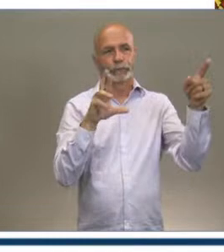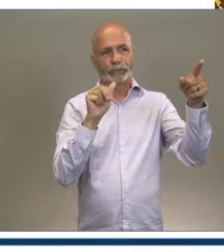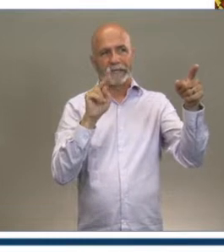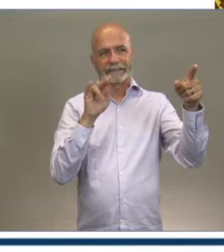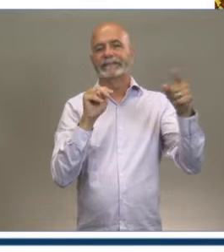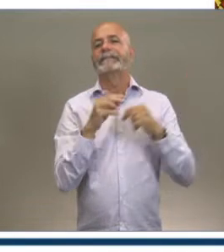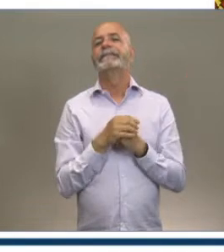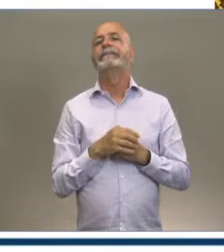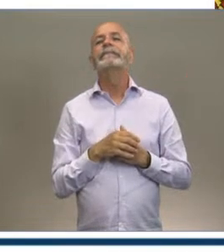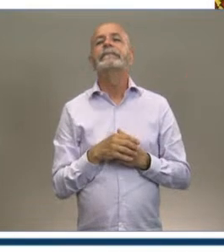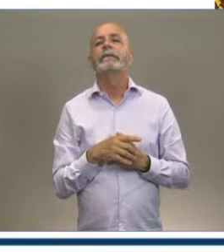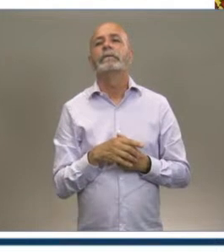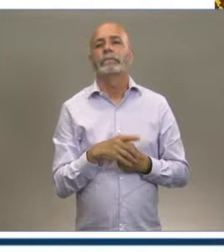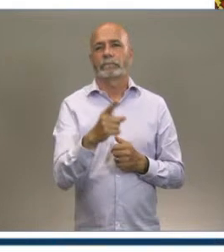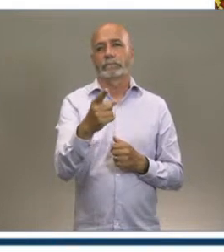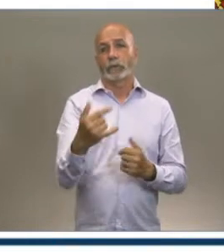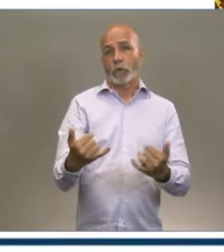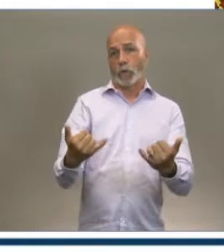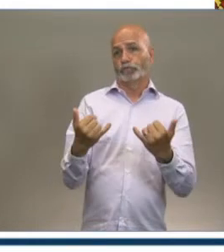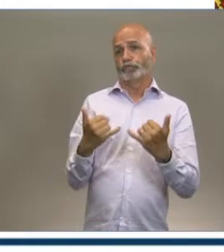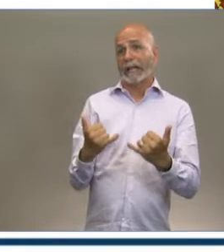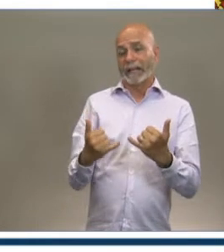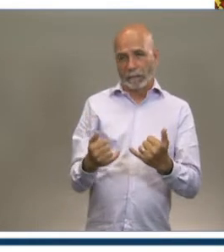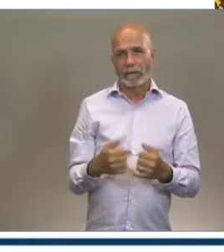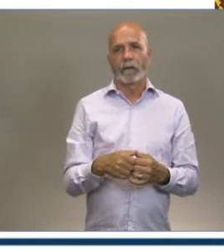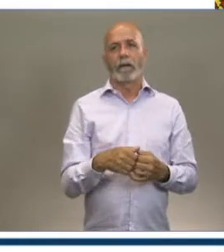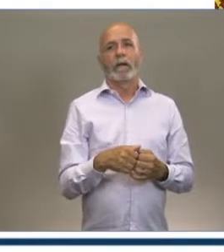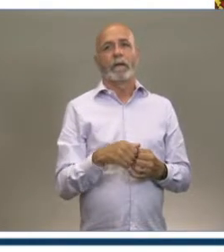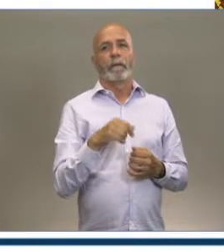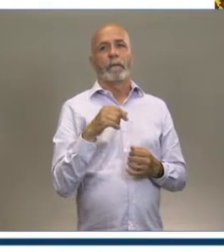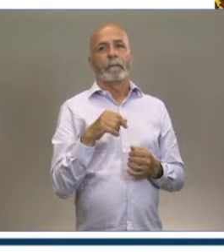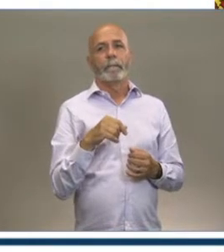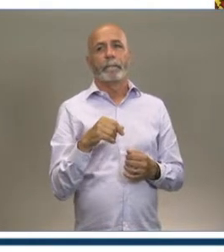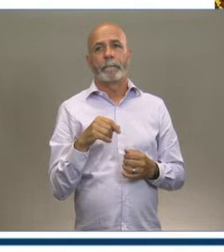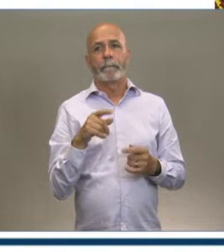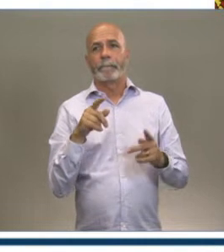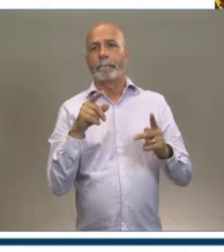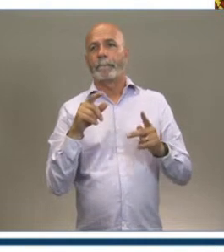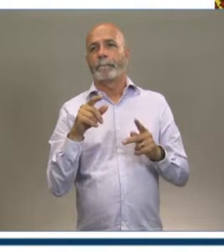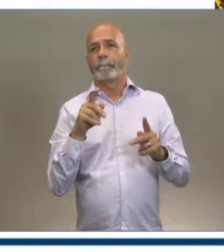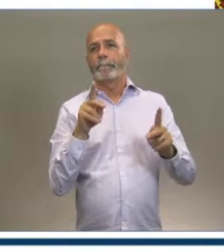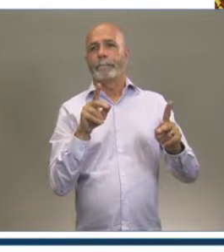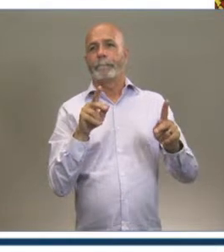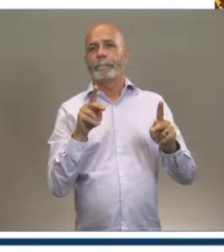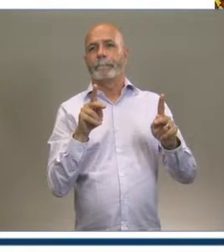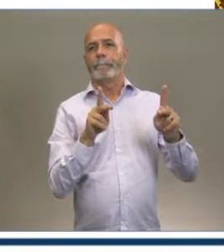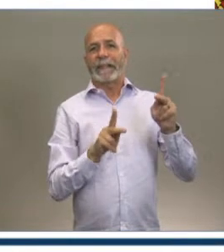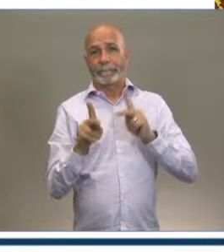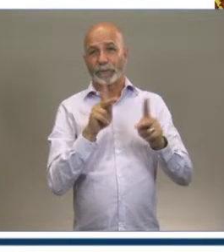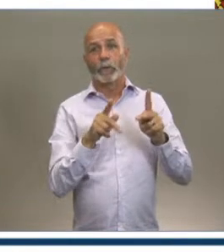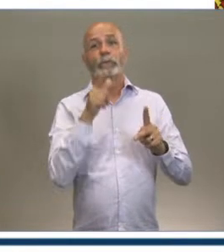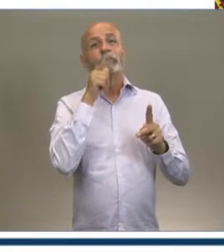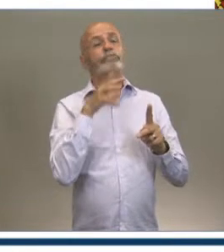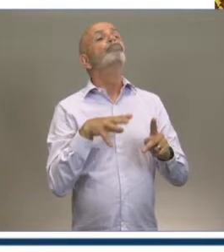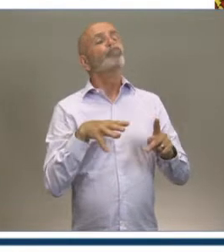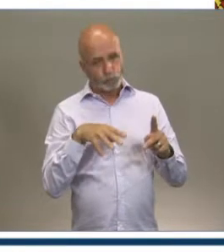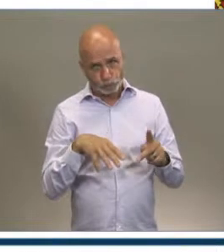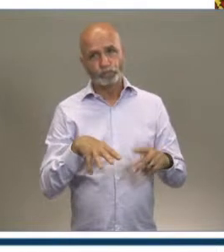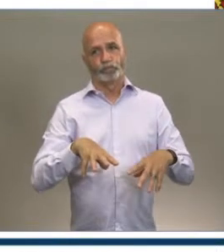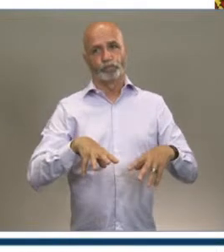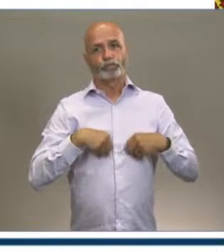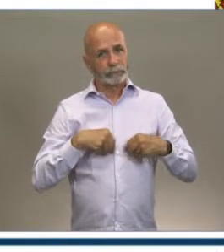confirming that tomorrow they're going to accept everyone from Atlantic Canada, including New Brunswick. So I'm wondering, how are we going to police this?